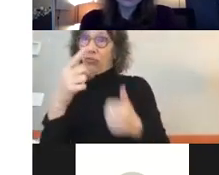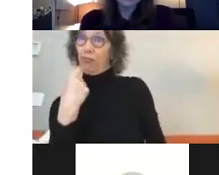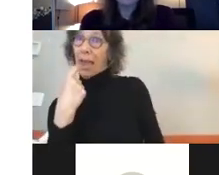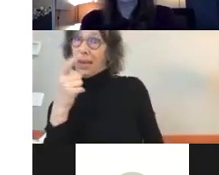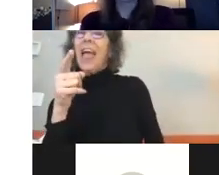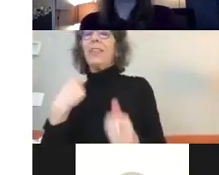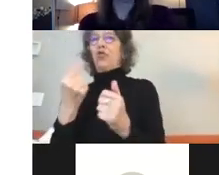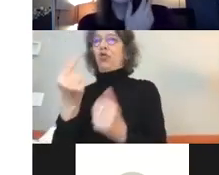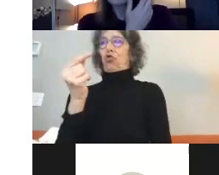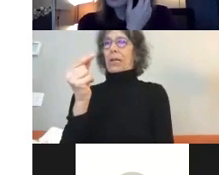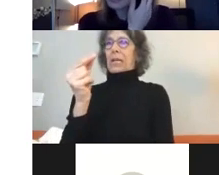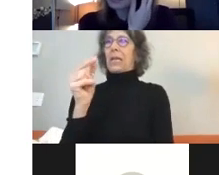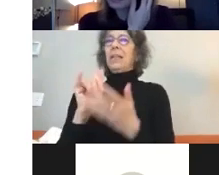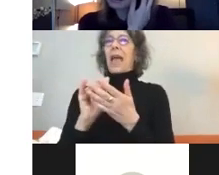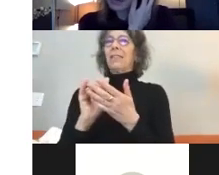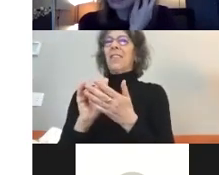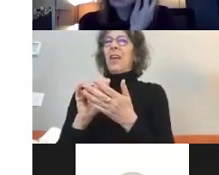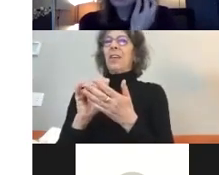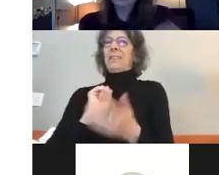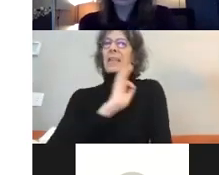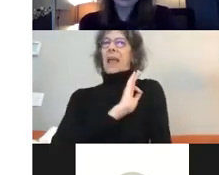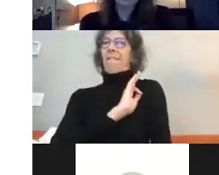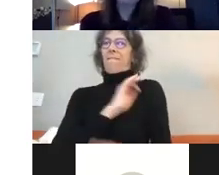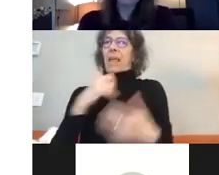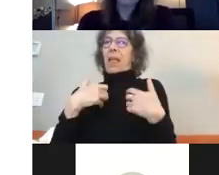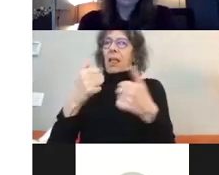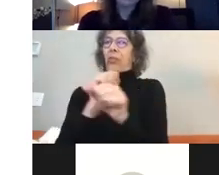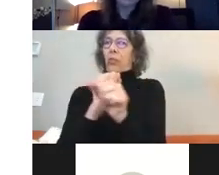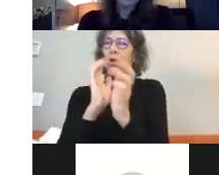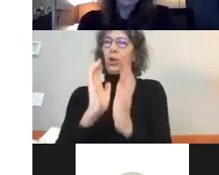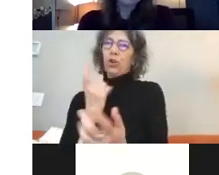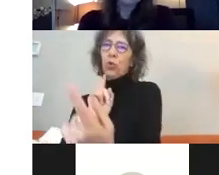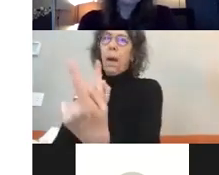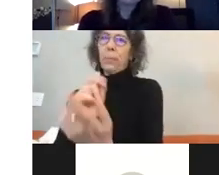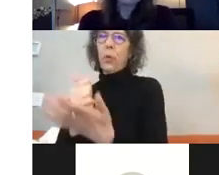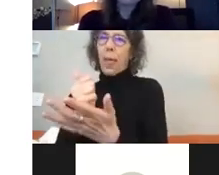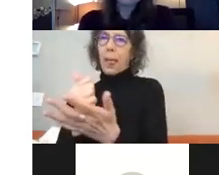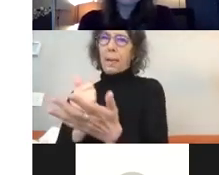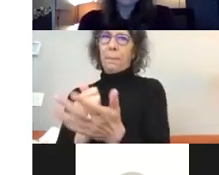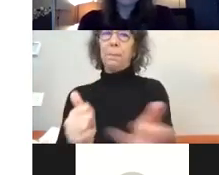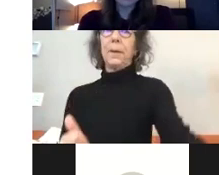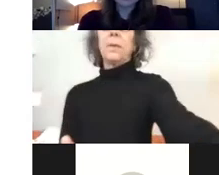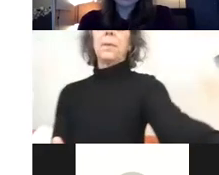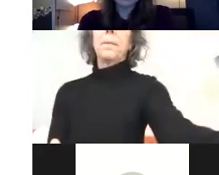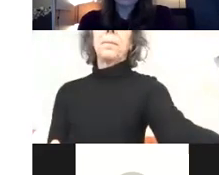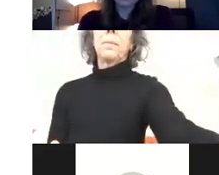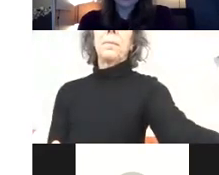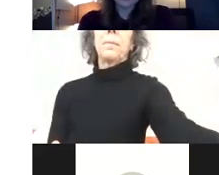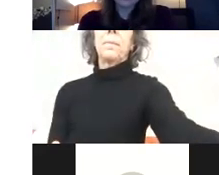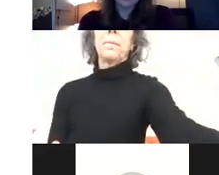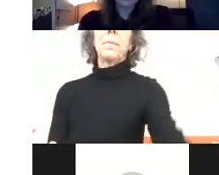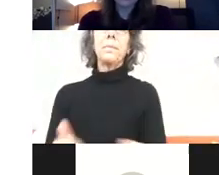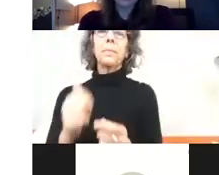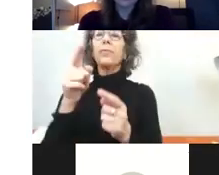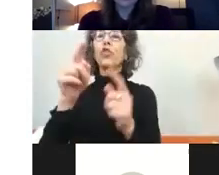this one, is the health worker who's helping her. And there is a screen, there is a door here, and there